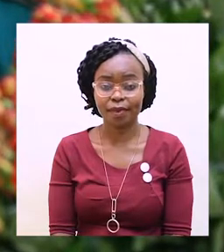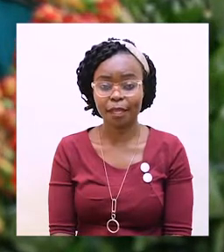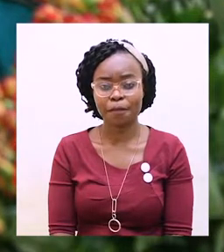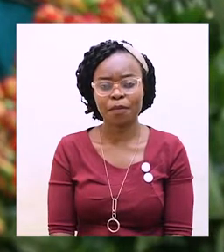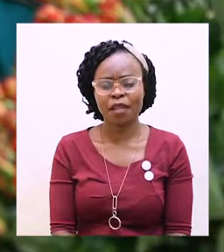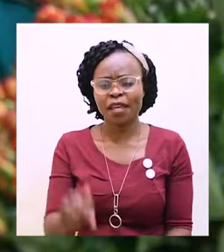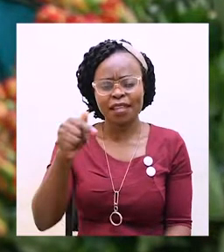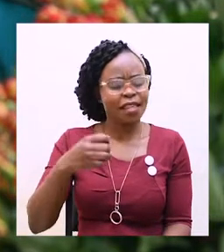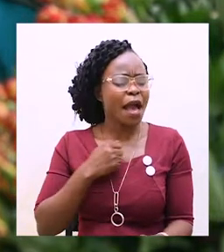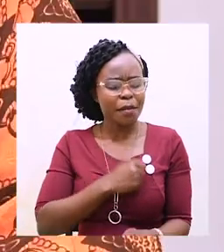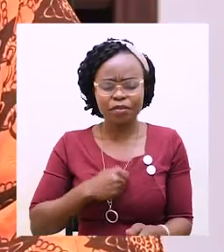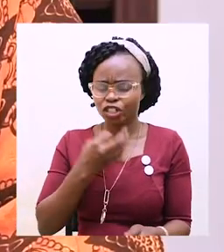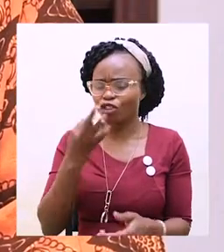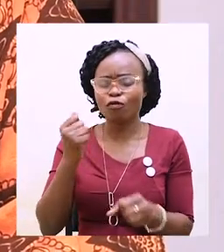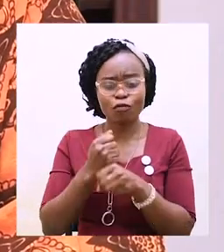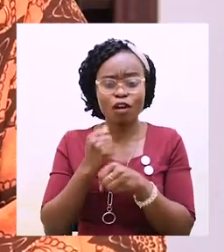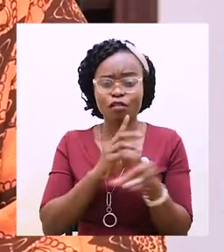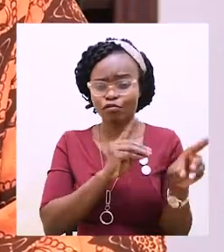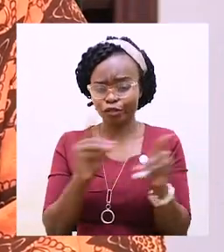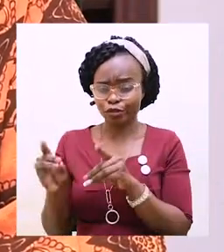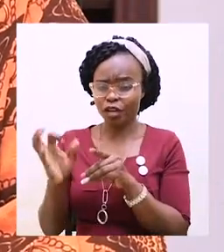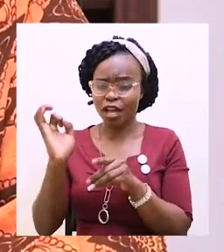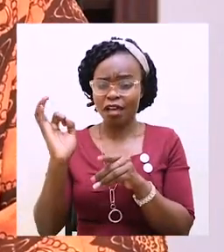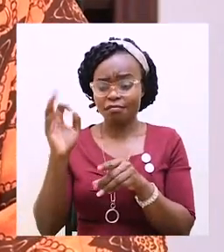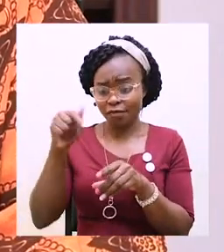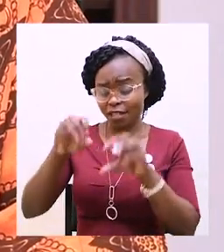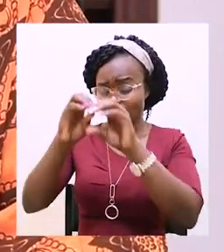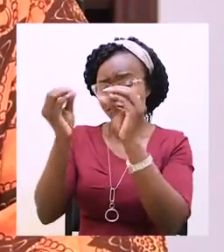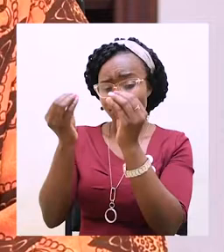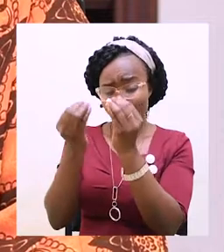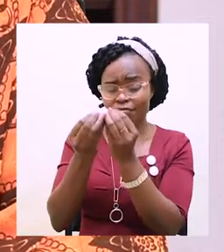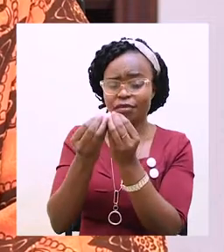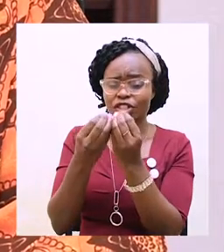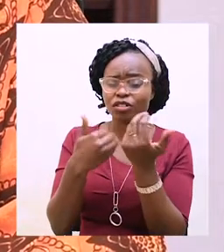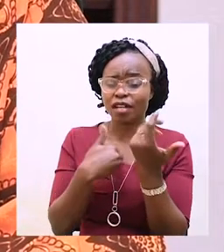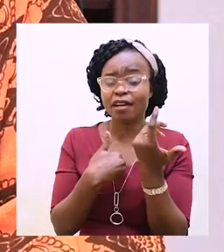The appreciation of the work that we do as FEMNET, I think they have been